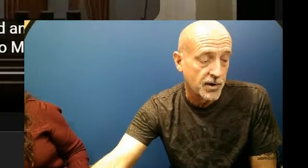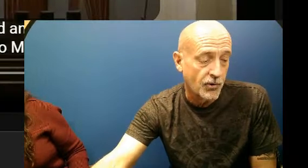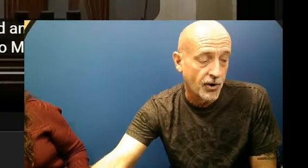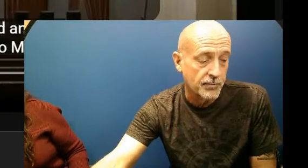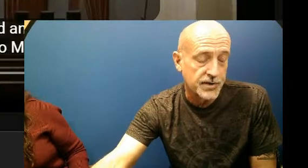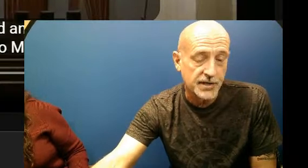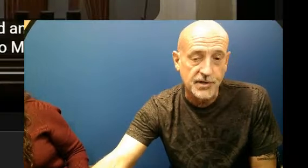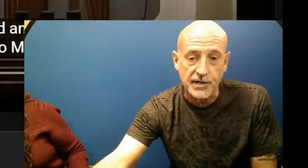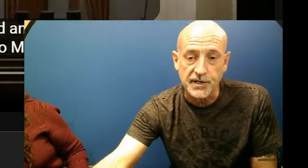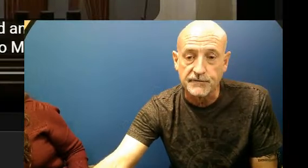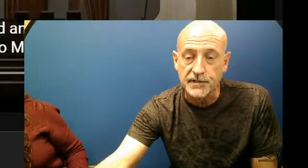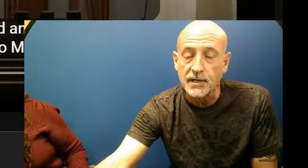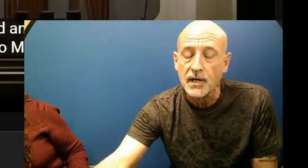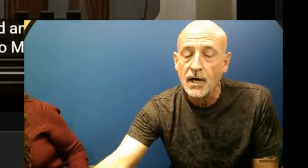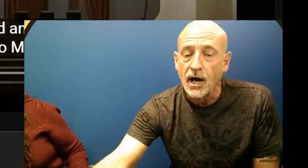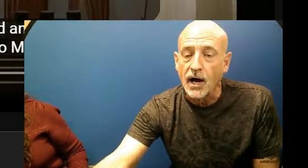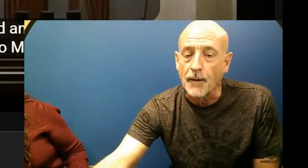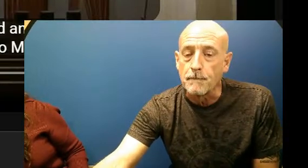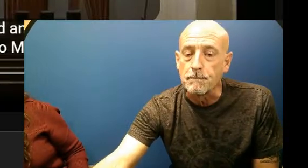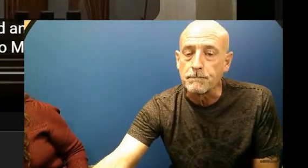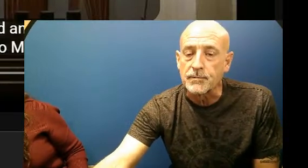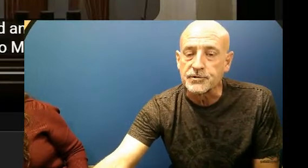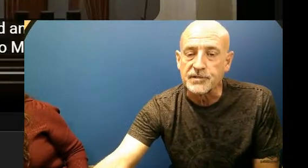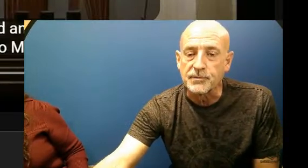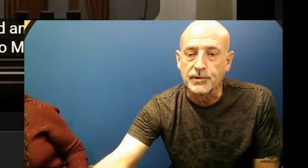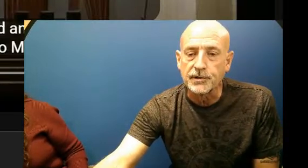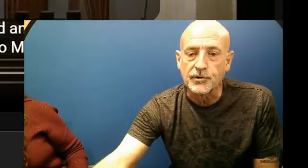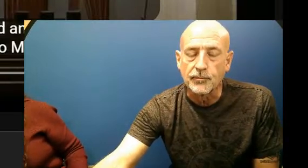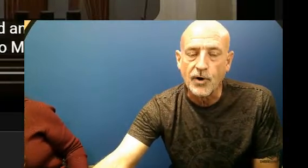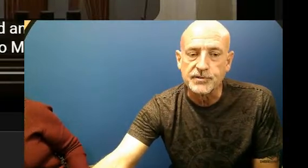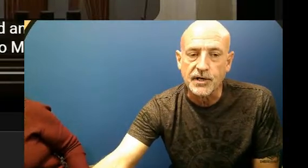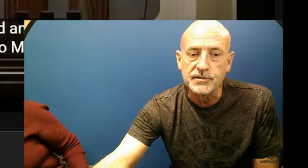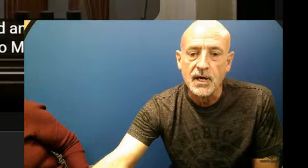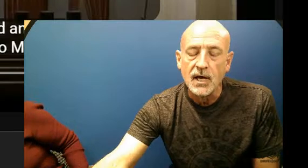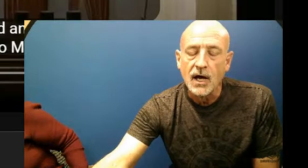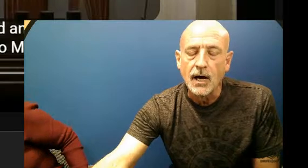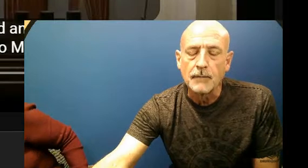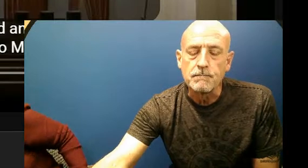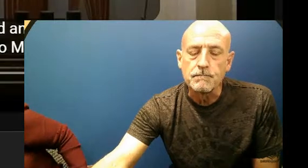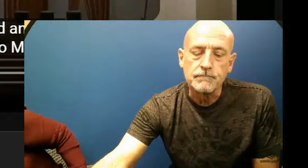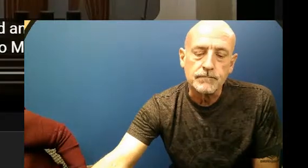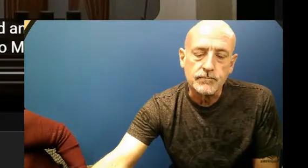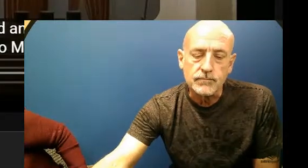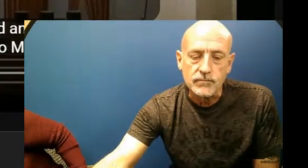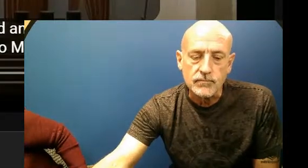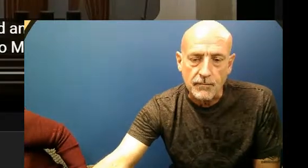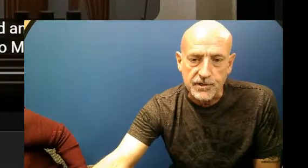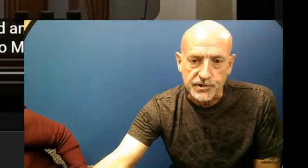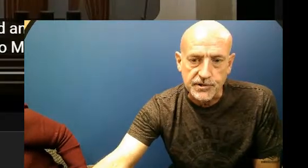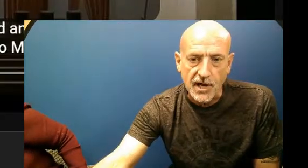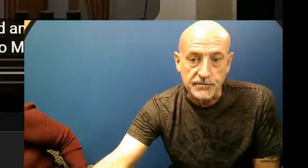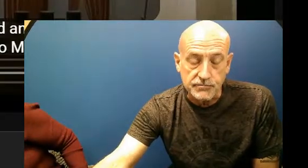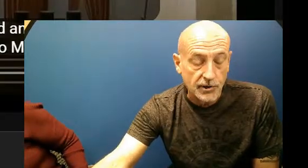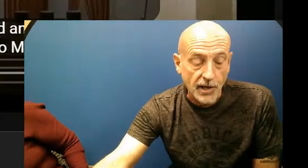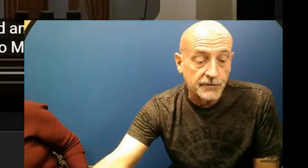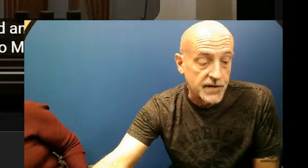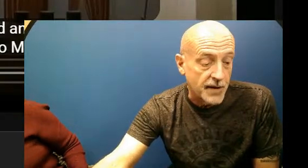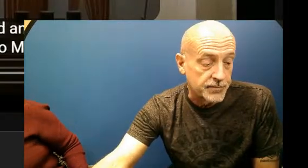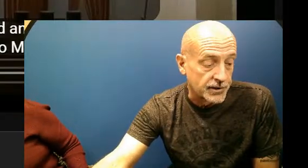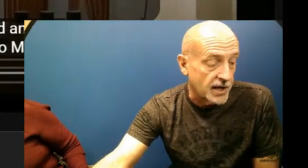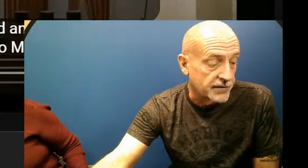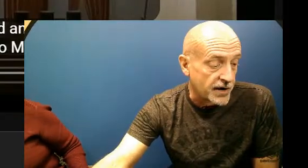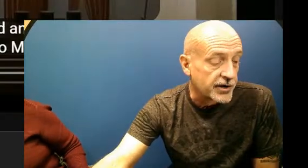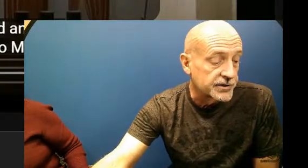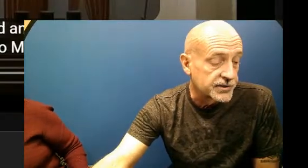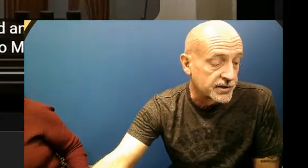on the Supreme Court, but that's not a given, because that's a political process. I mean, she's got a lot of